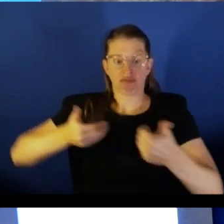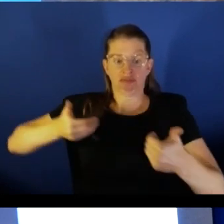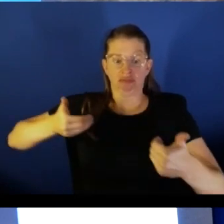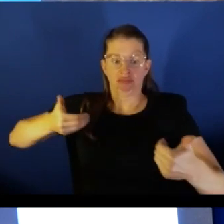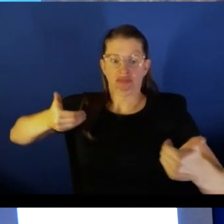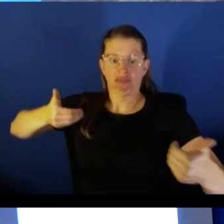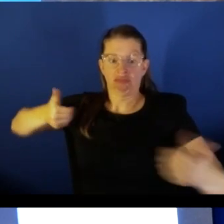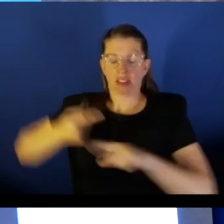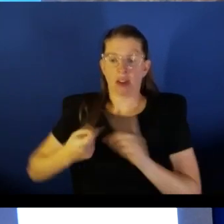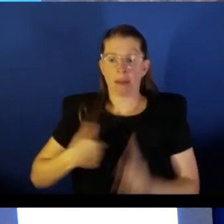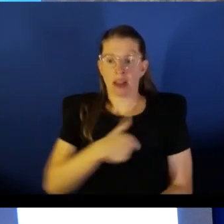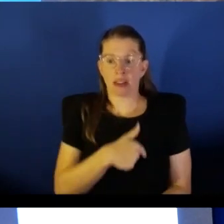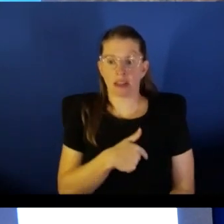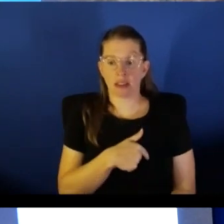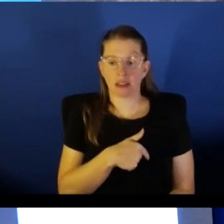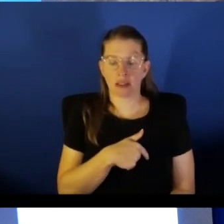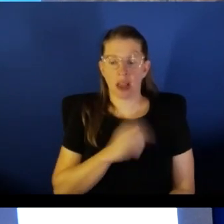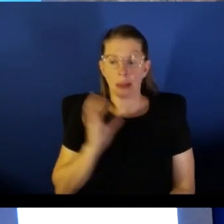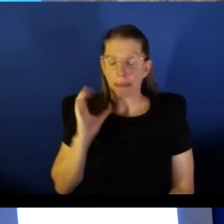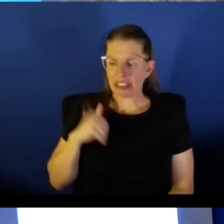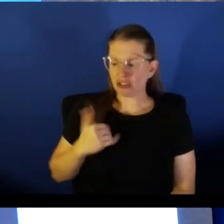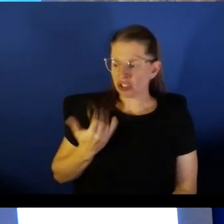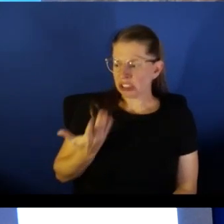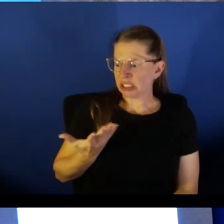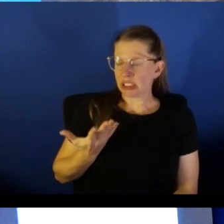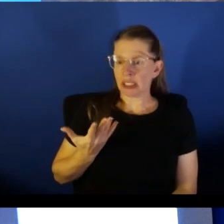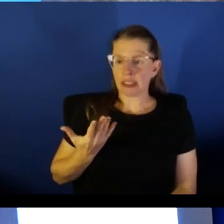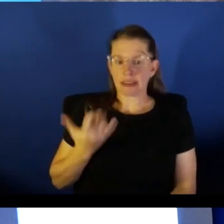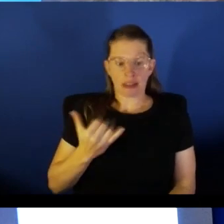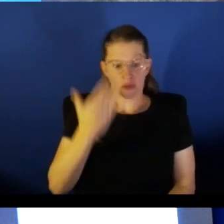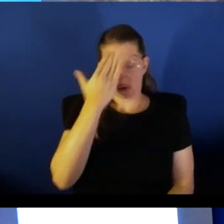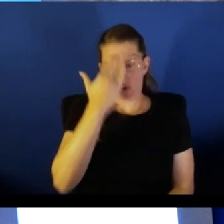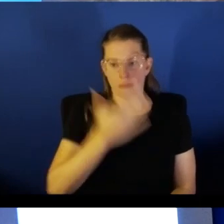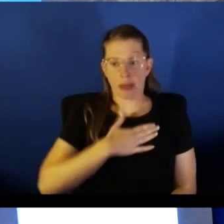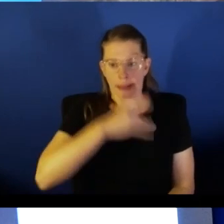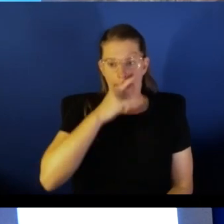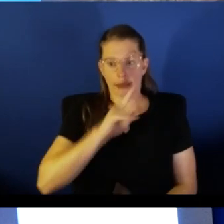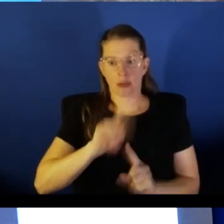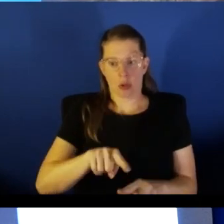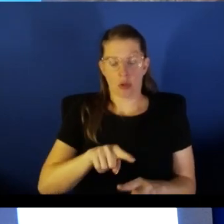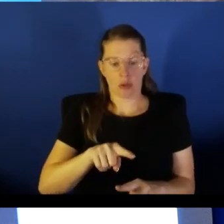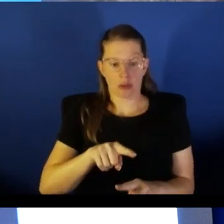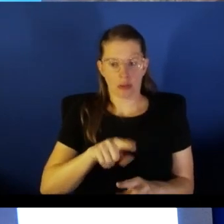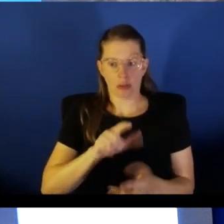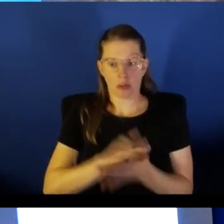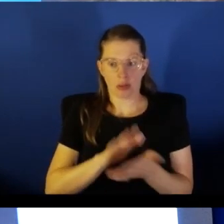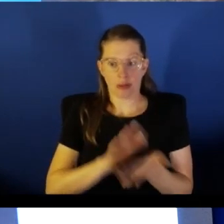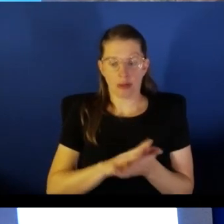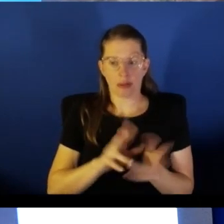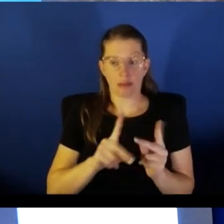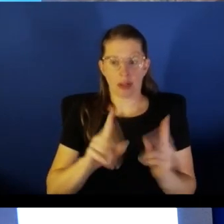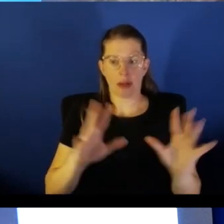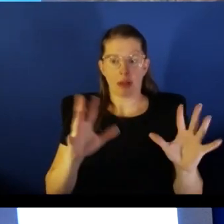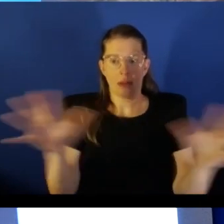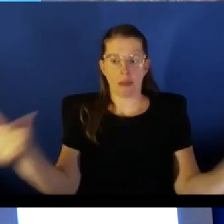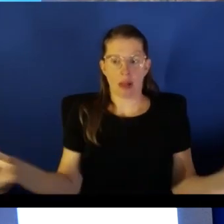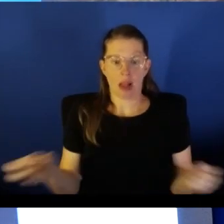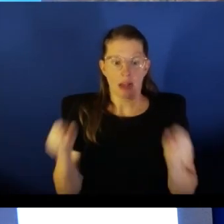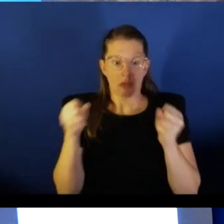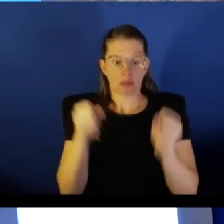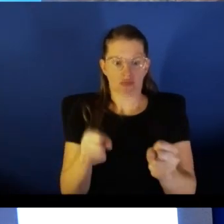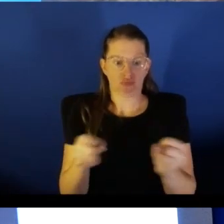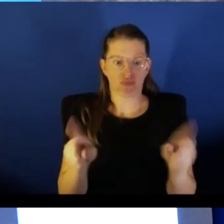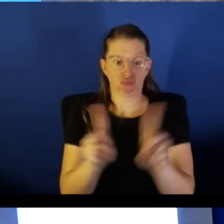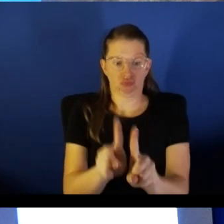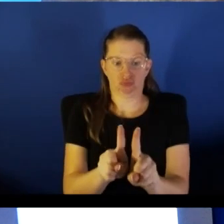were a mystery. And now to know that my kids go to a school where kids are plucked out and brought in to be a buddy with a kid with